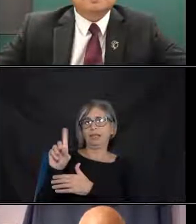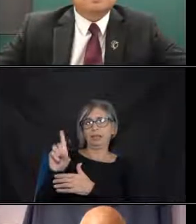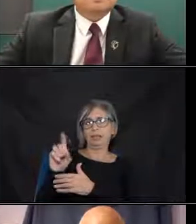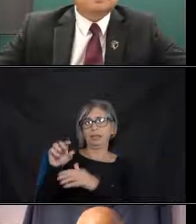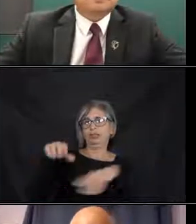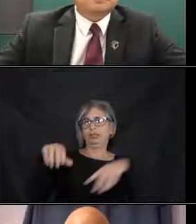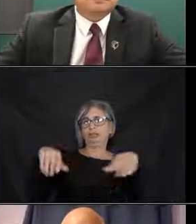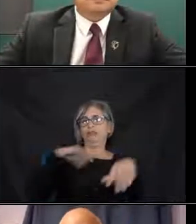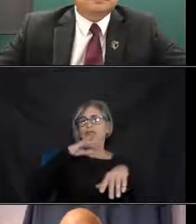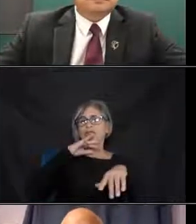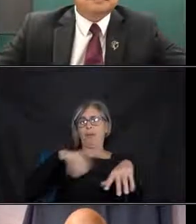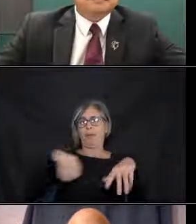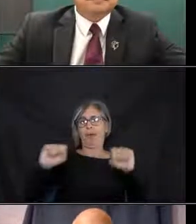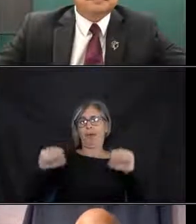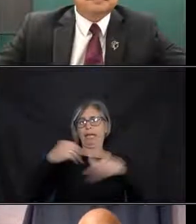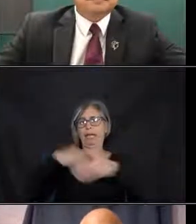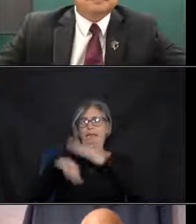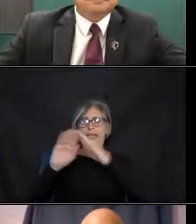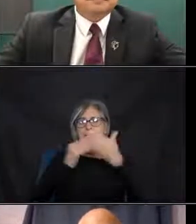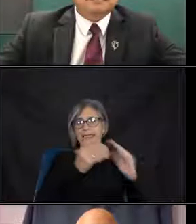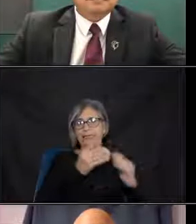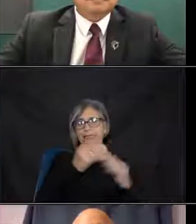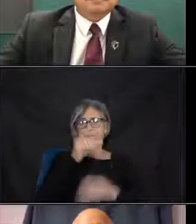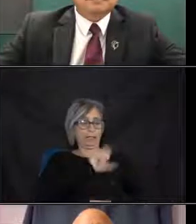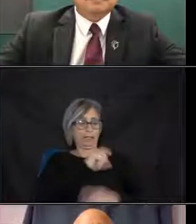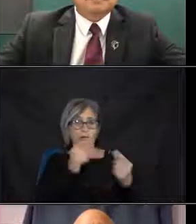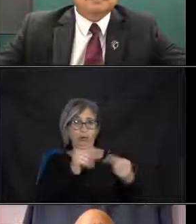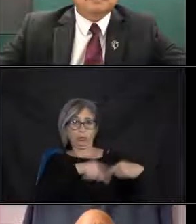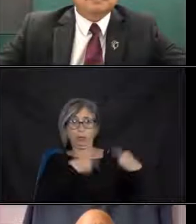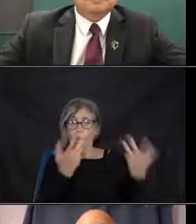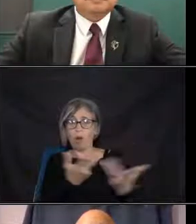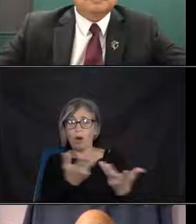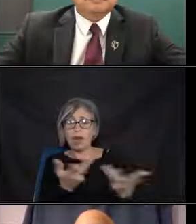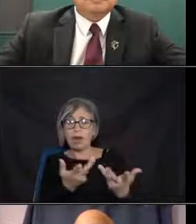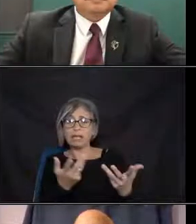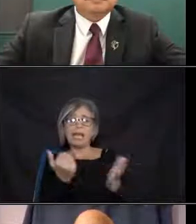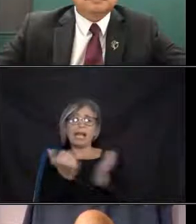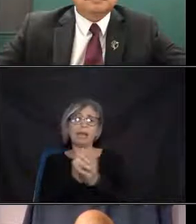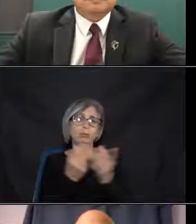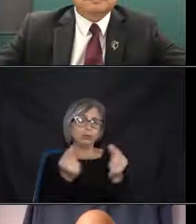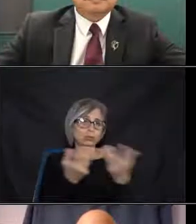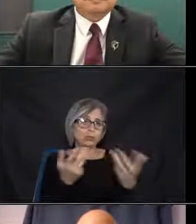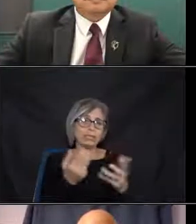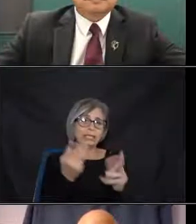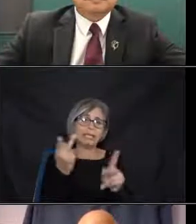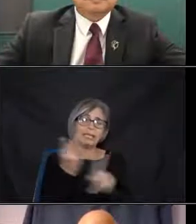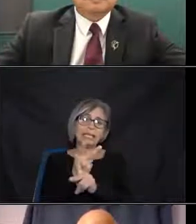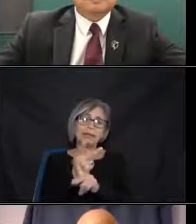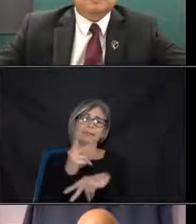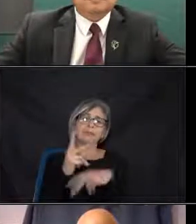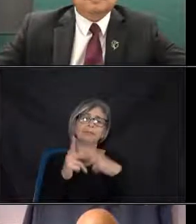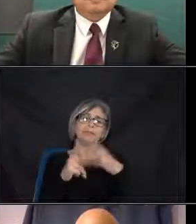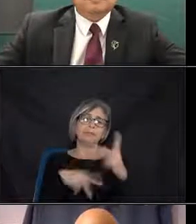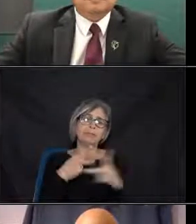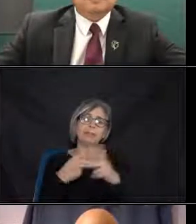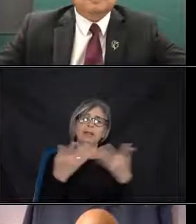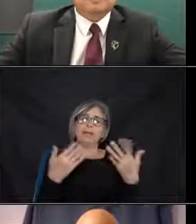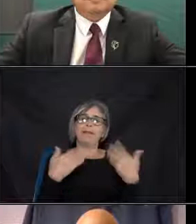the city and what our police are doing and what we can help do to give people a recreational activity